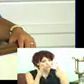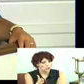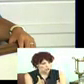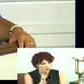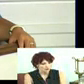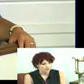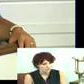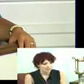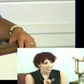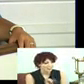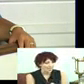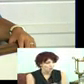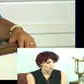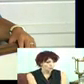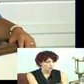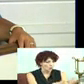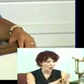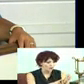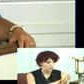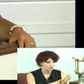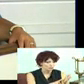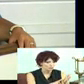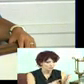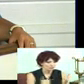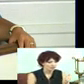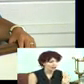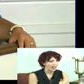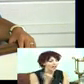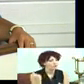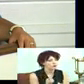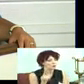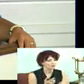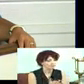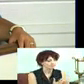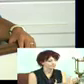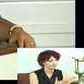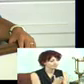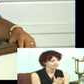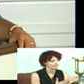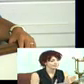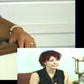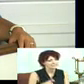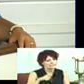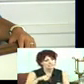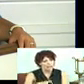and that's going to take everybody's effort in time